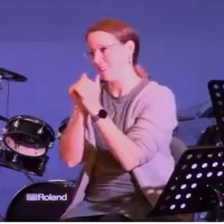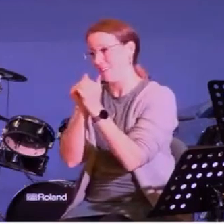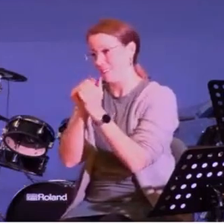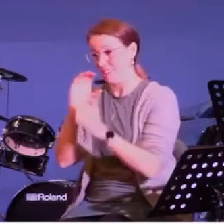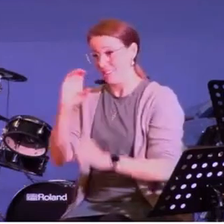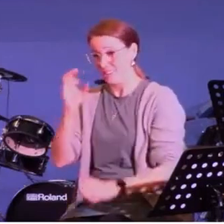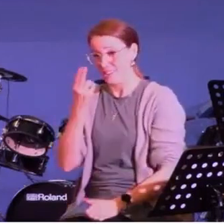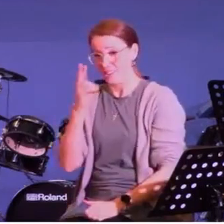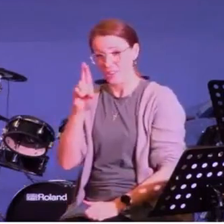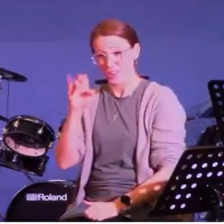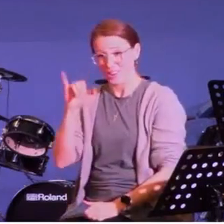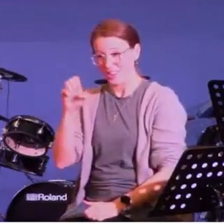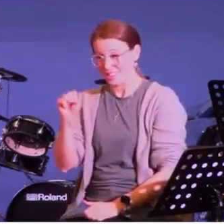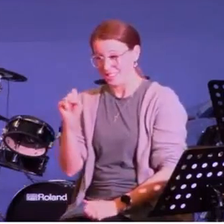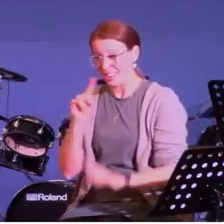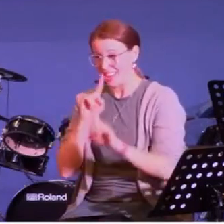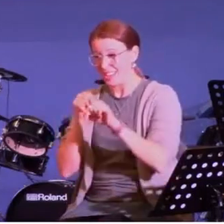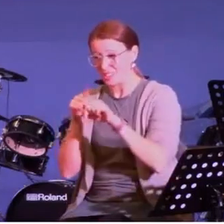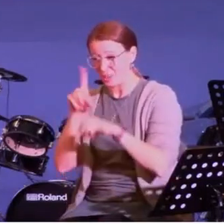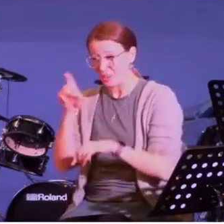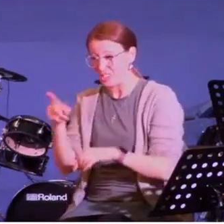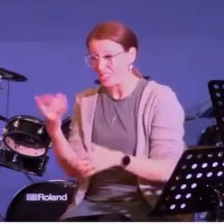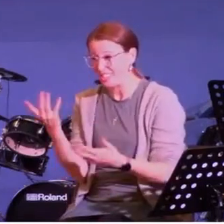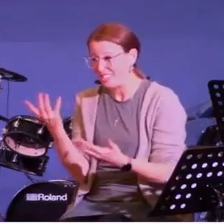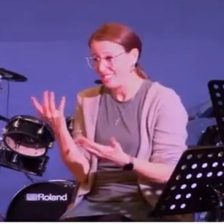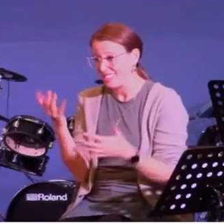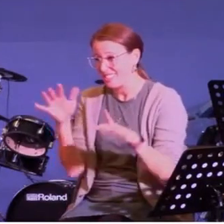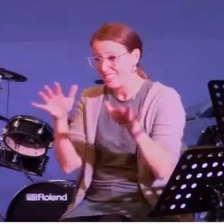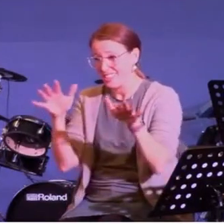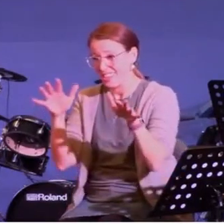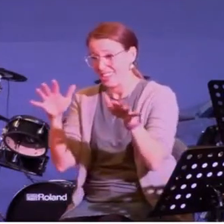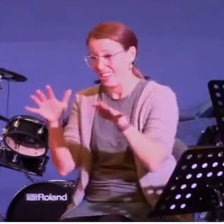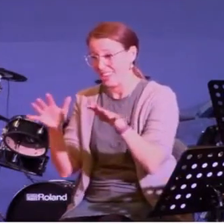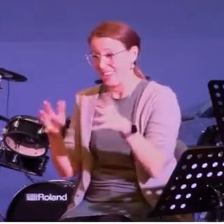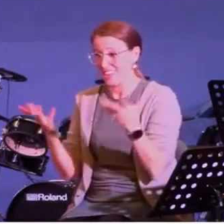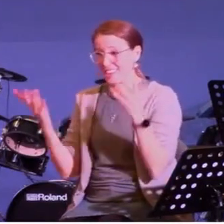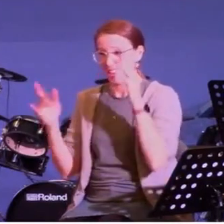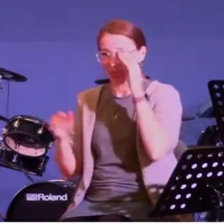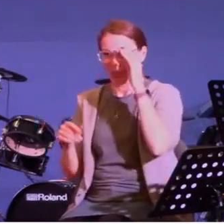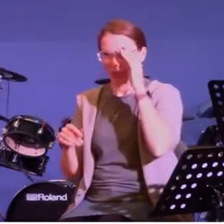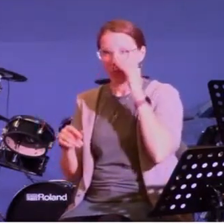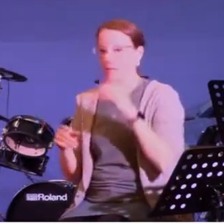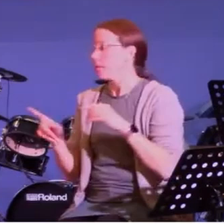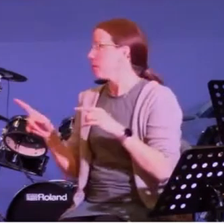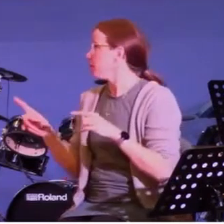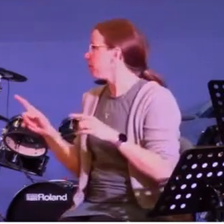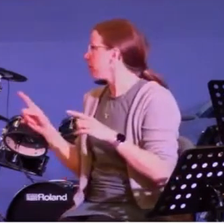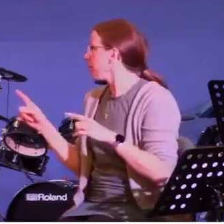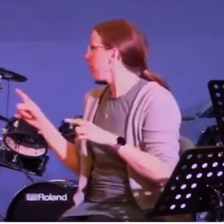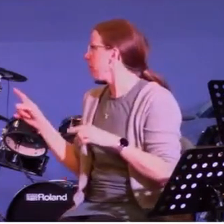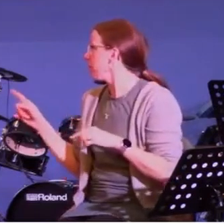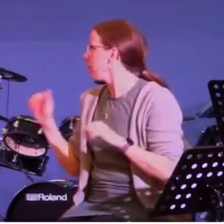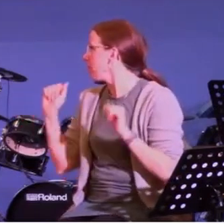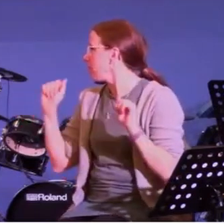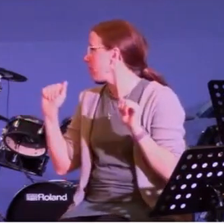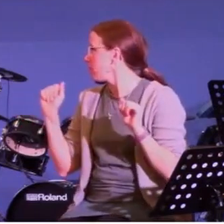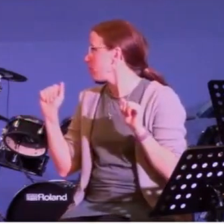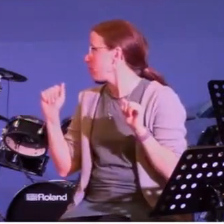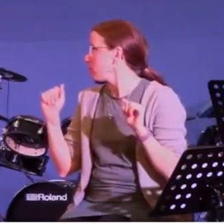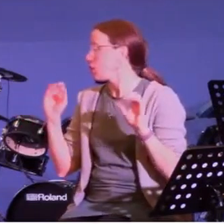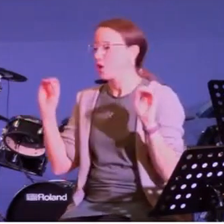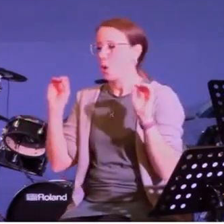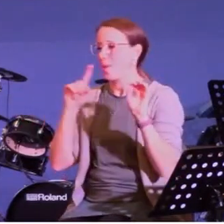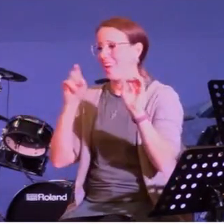question? Yeah. Kind of. Other questions? Or do you want to add to that? Yeah, no one's asked